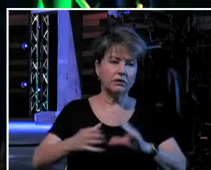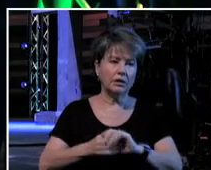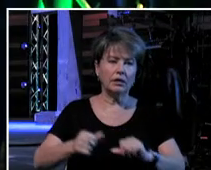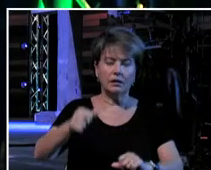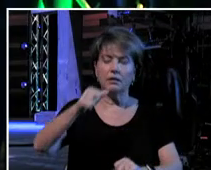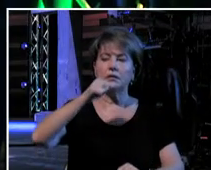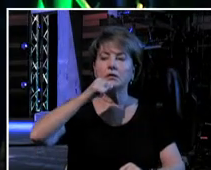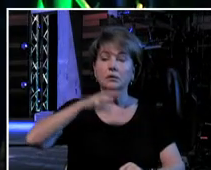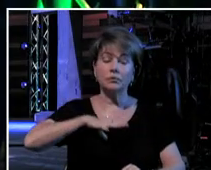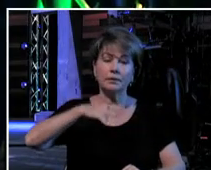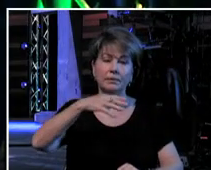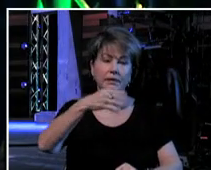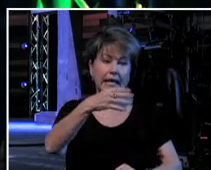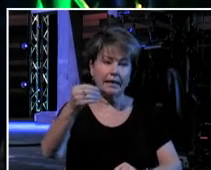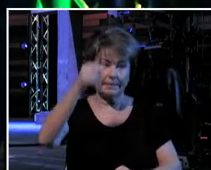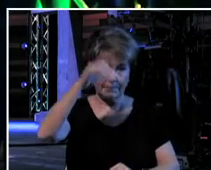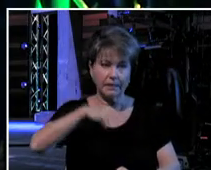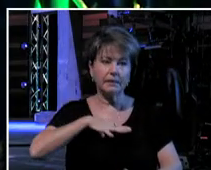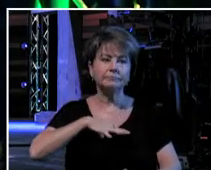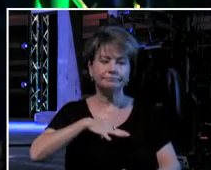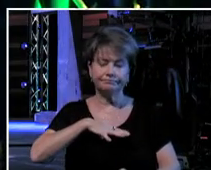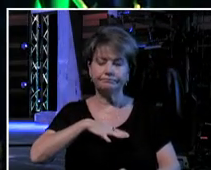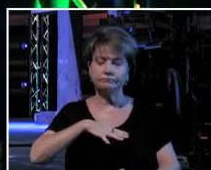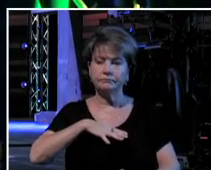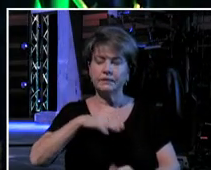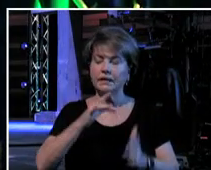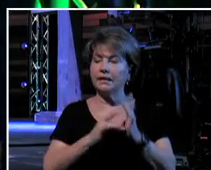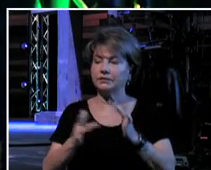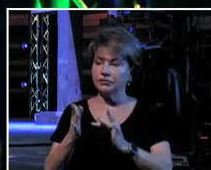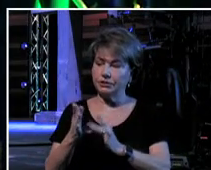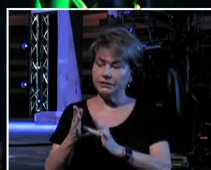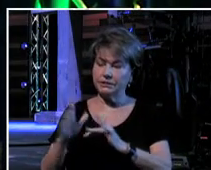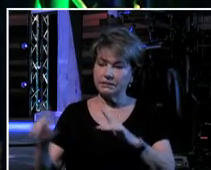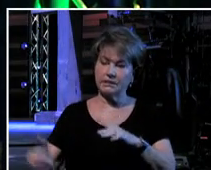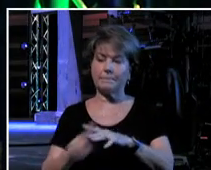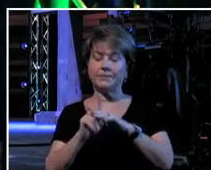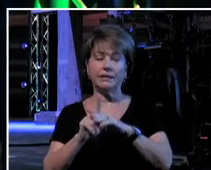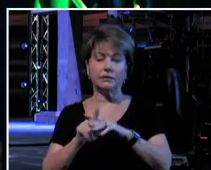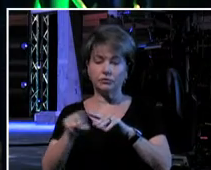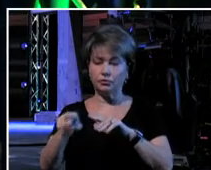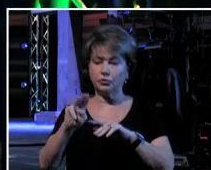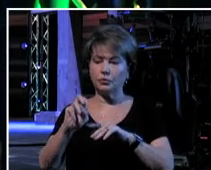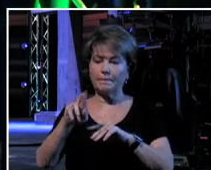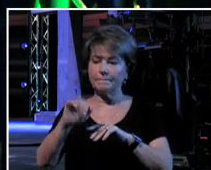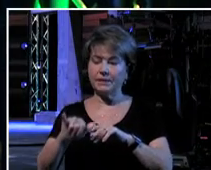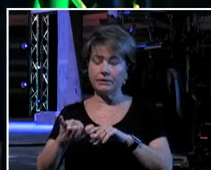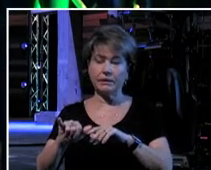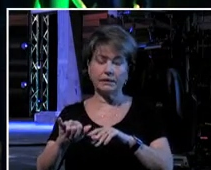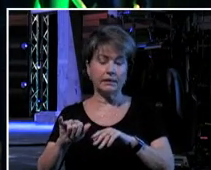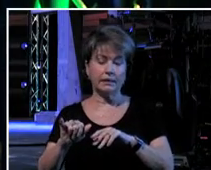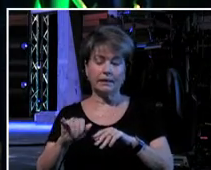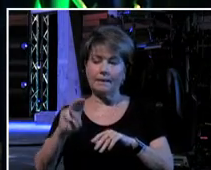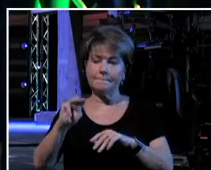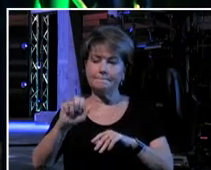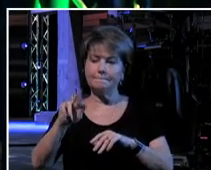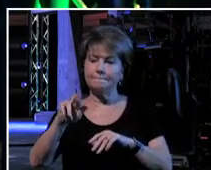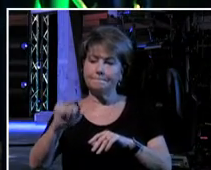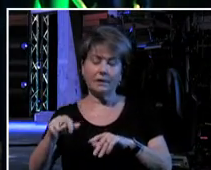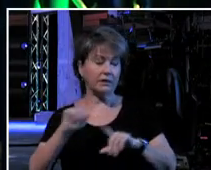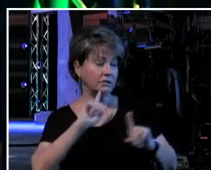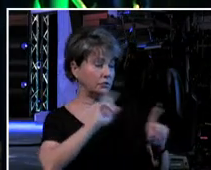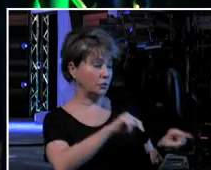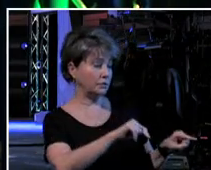story. And when Jesus appeared to her, she went back and reported, I have seen the